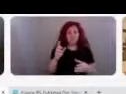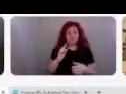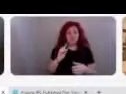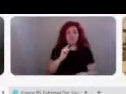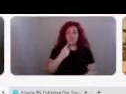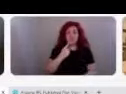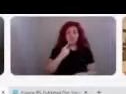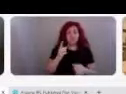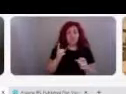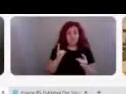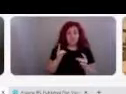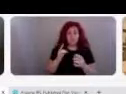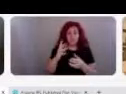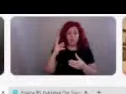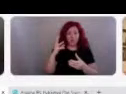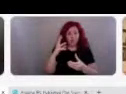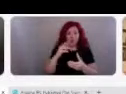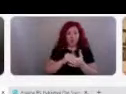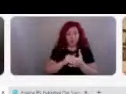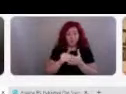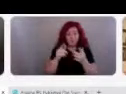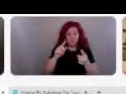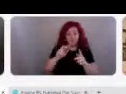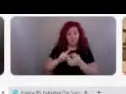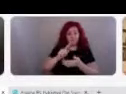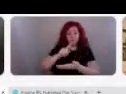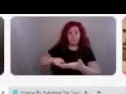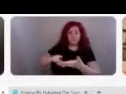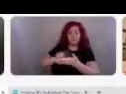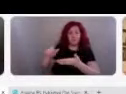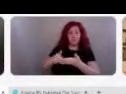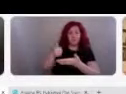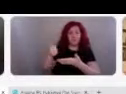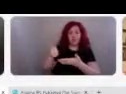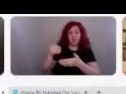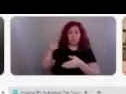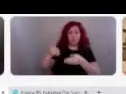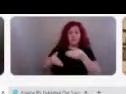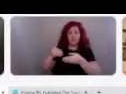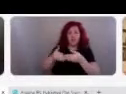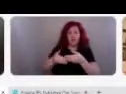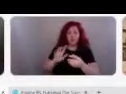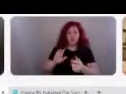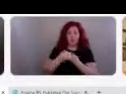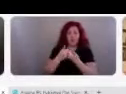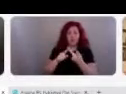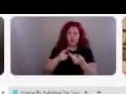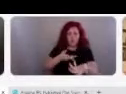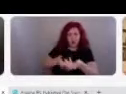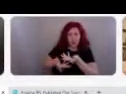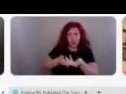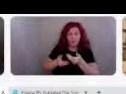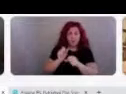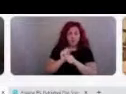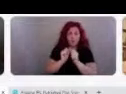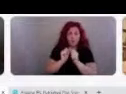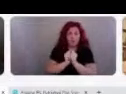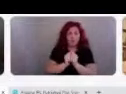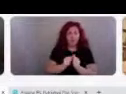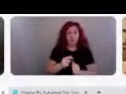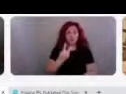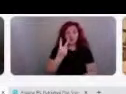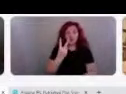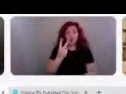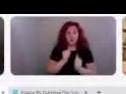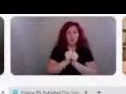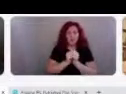demonizing the other party which makes it harder to work with them and actually accomplish anything instead of but what two ultra competitive districts i would prefer